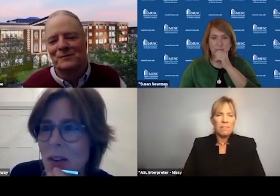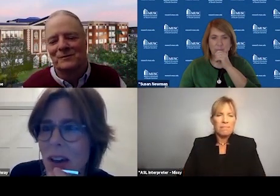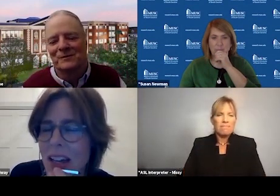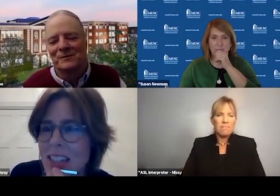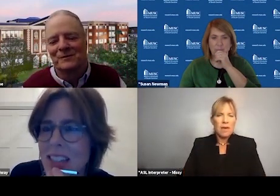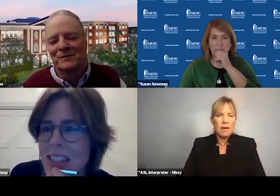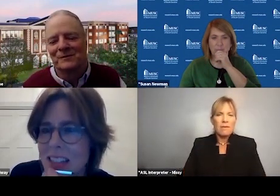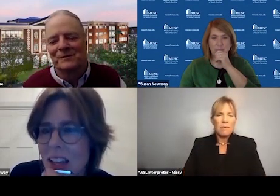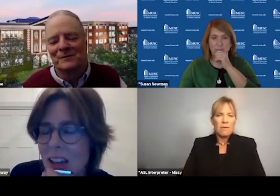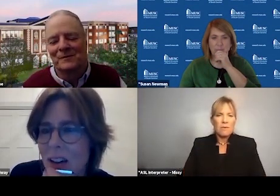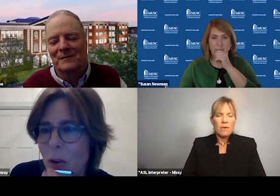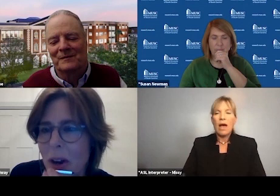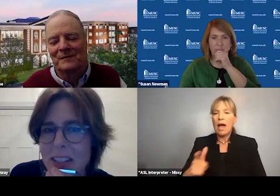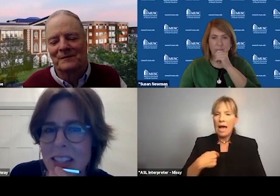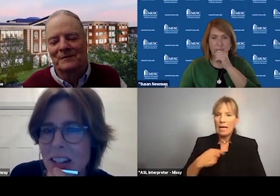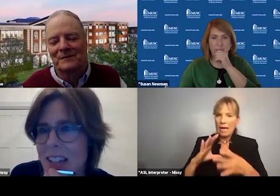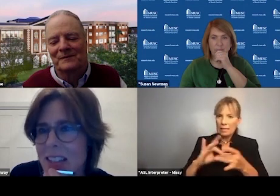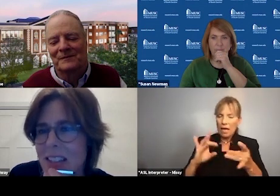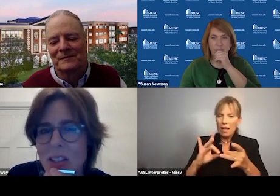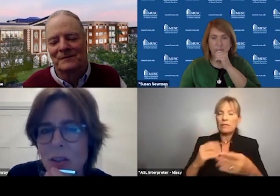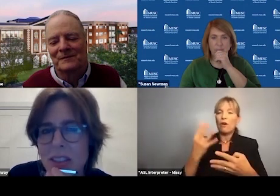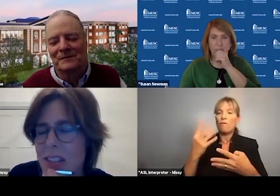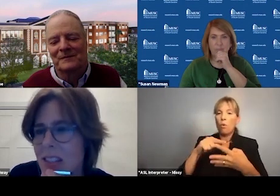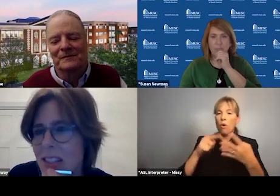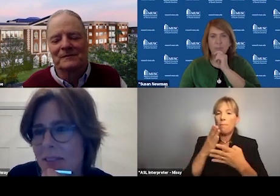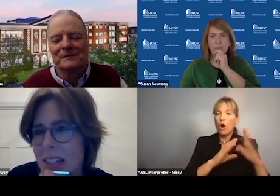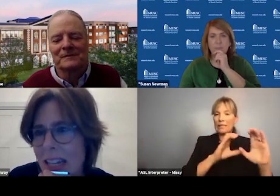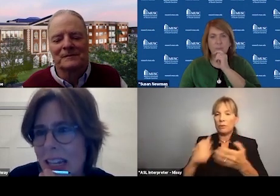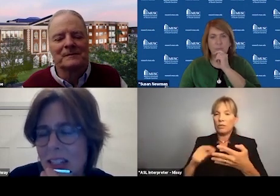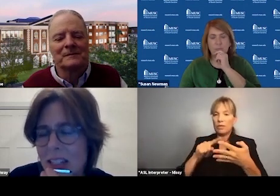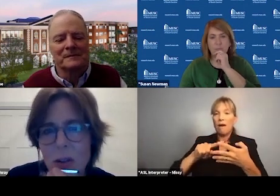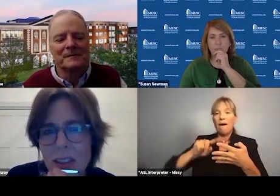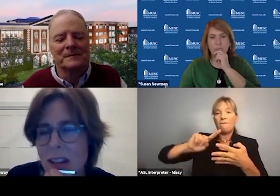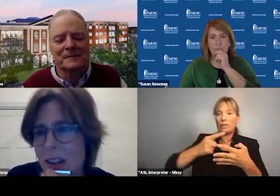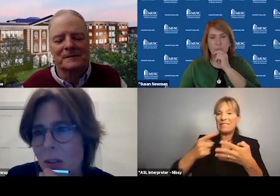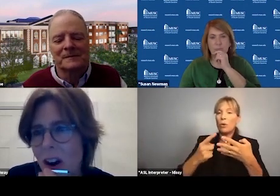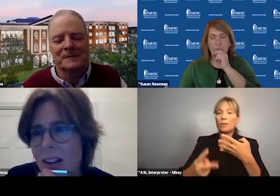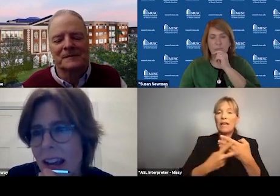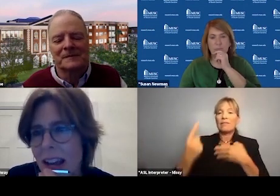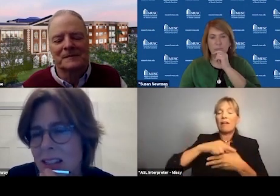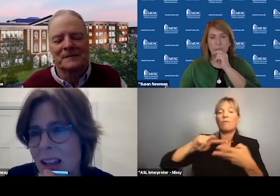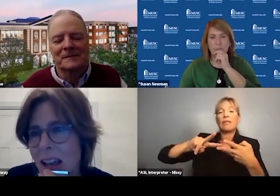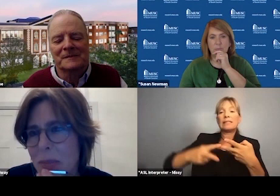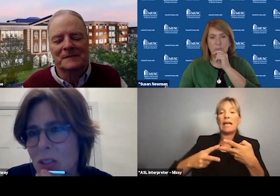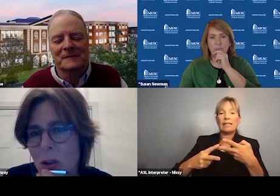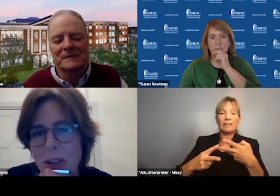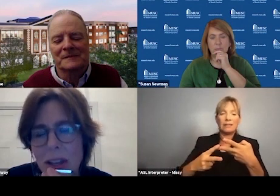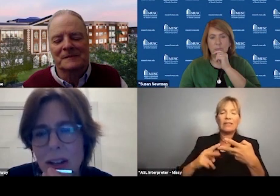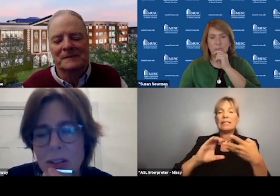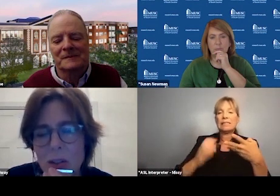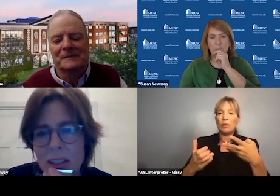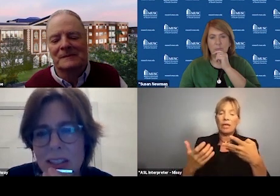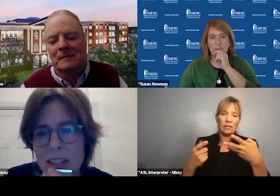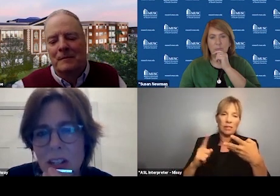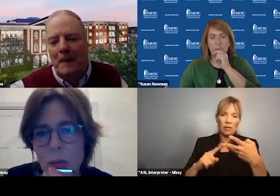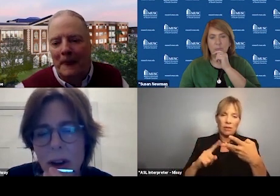Yeah, so as I said, it's a 4-part series, and so this is the save the date for our next